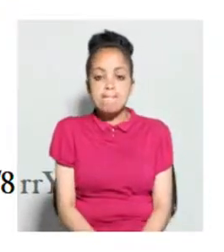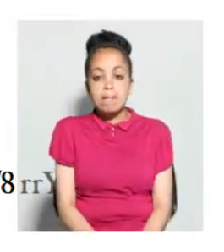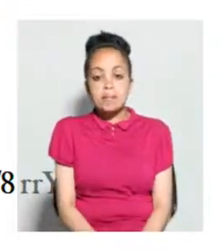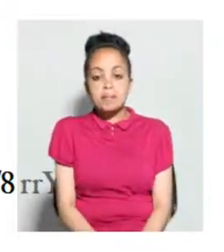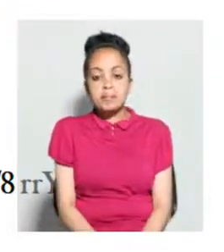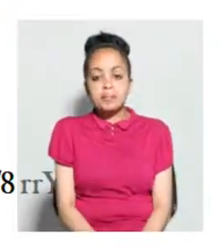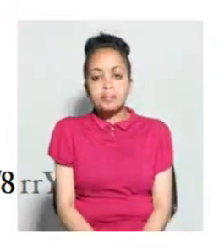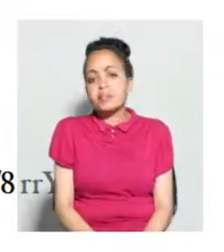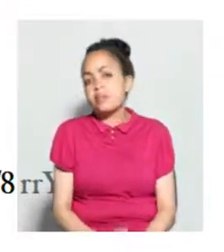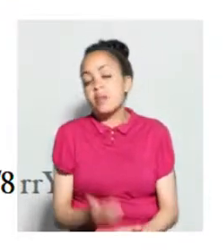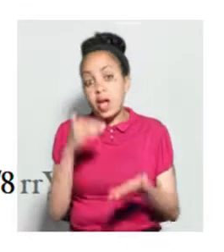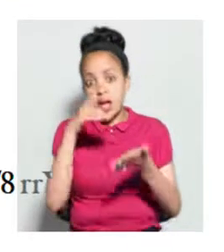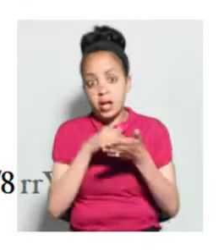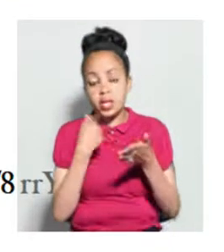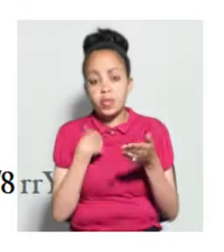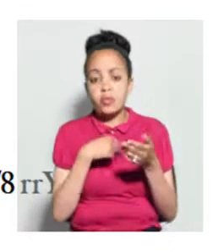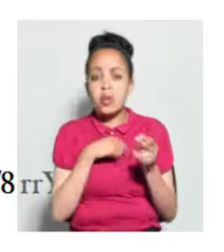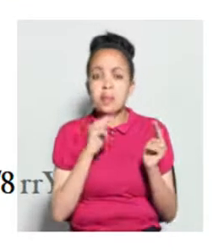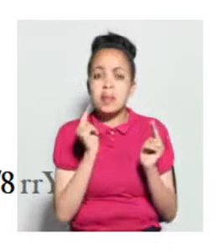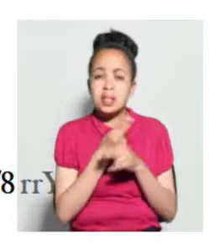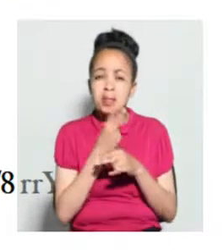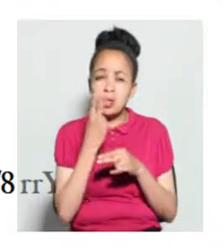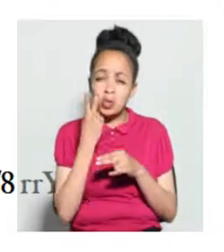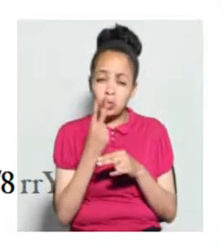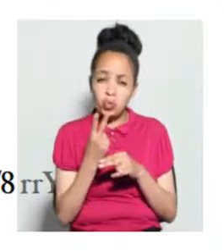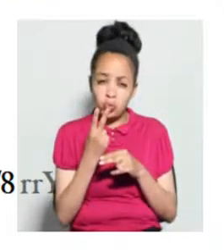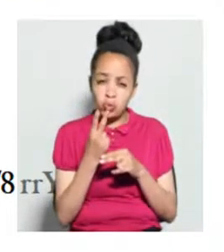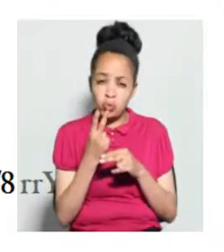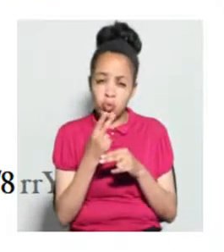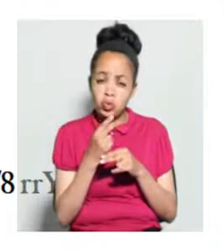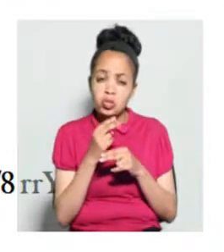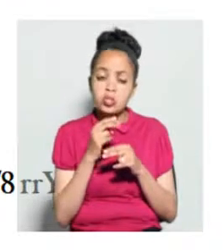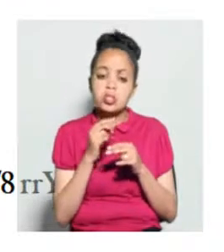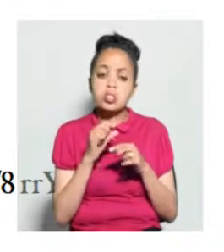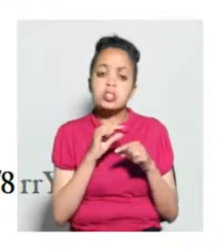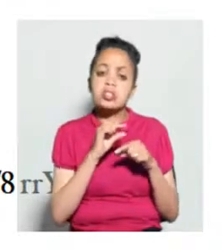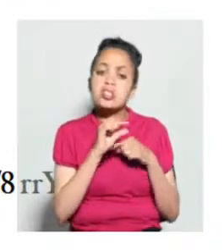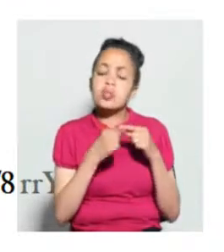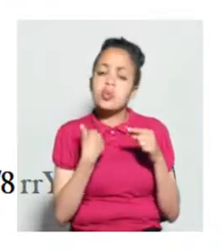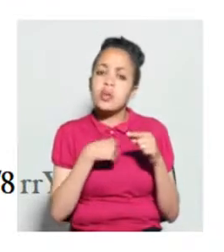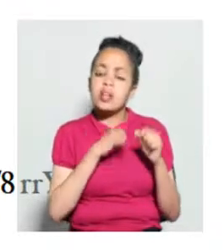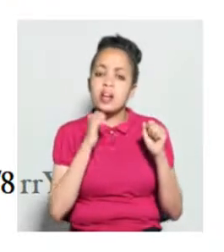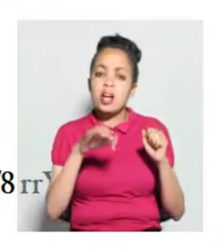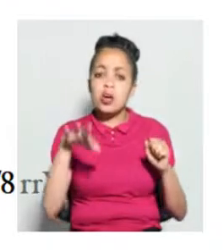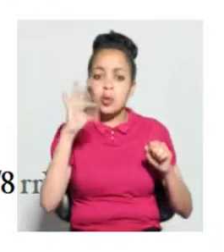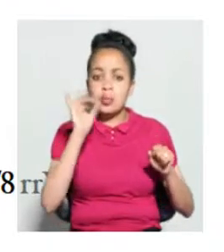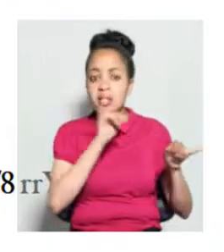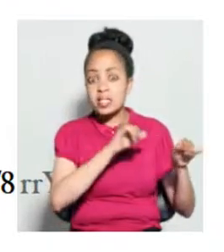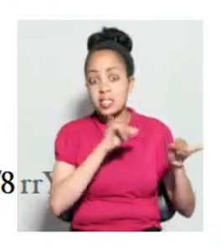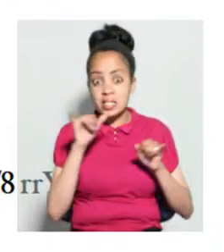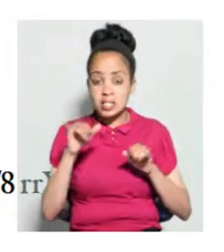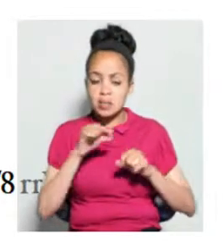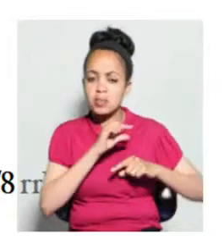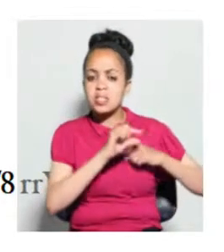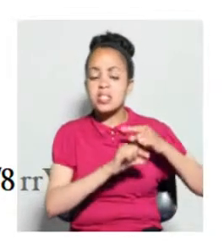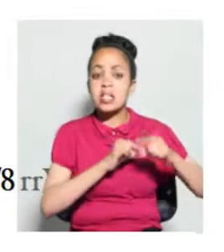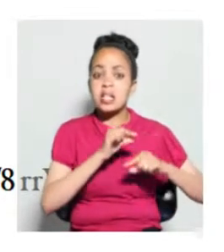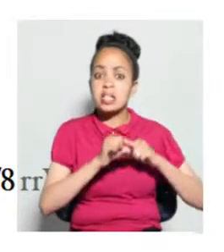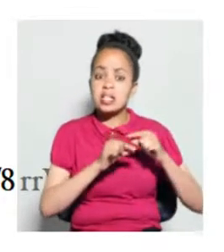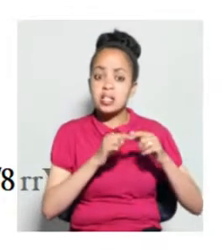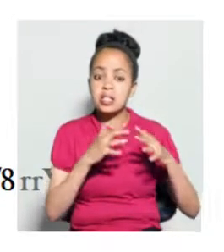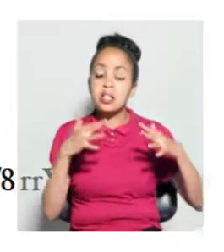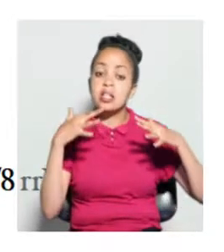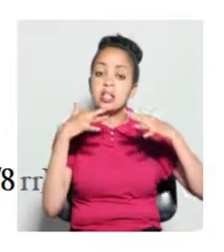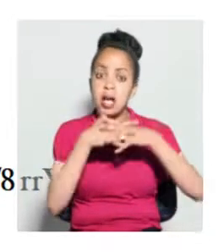Again, if we multiply two monohybrid genetic ratio, we can obtain the same genetic ratio for dihybrid